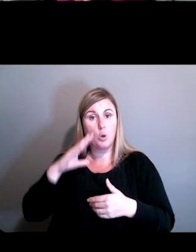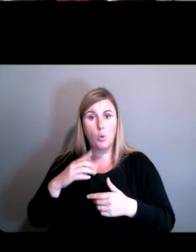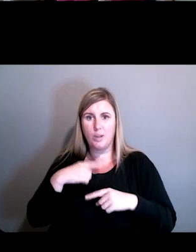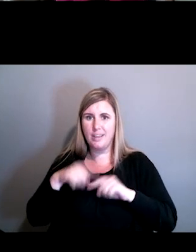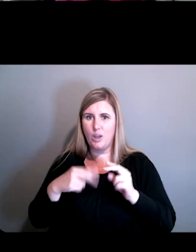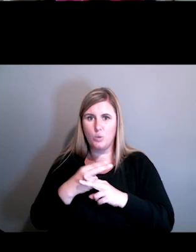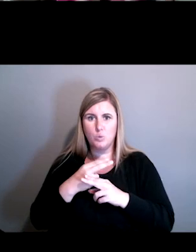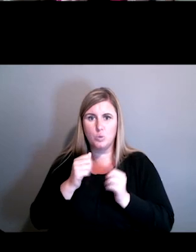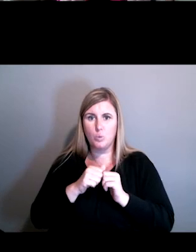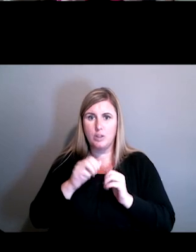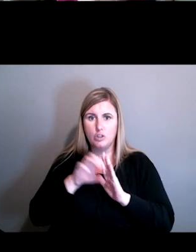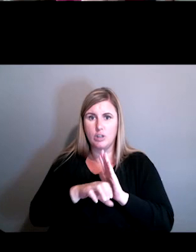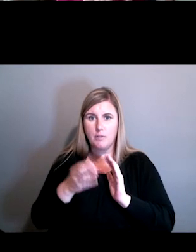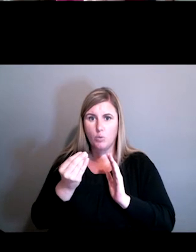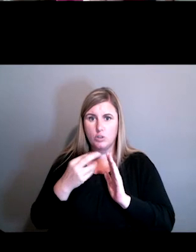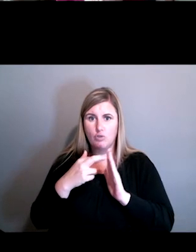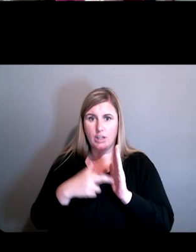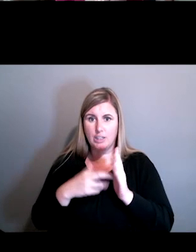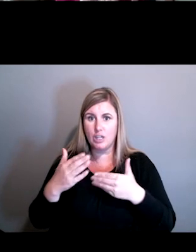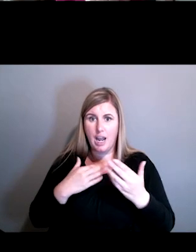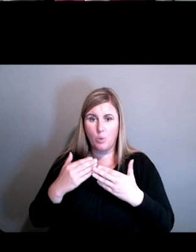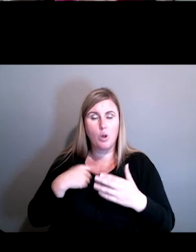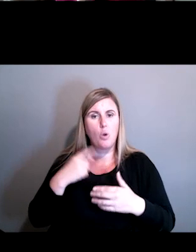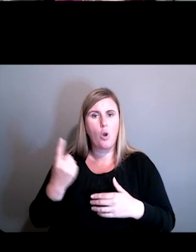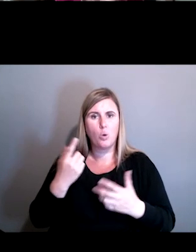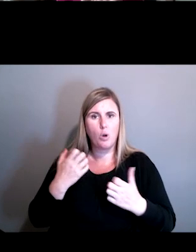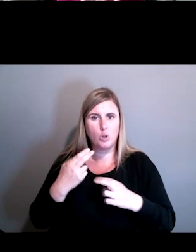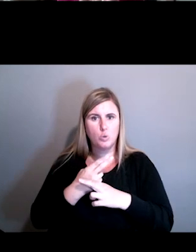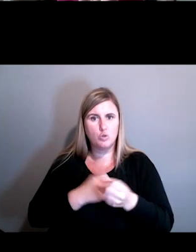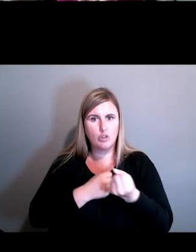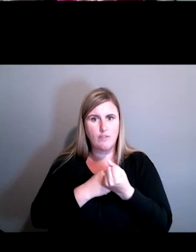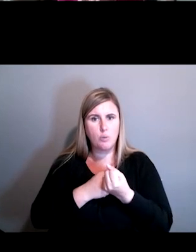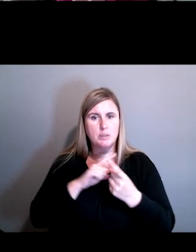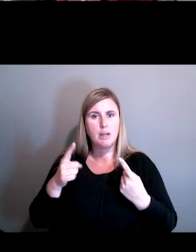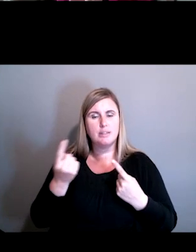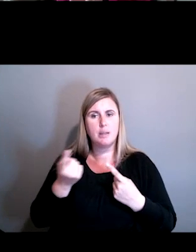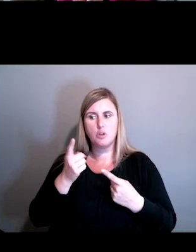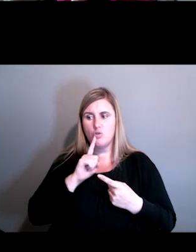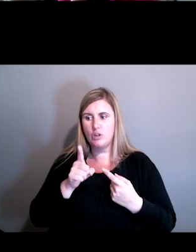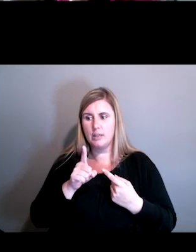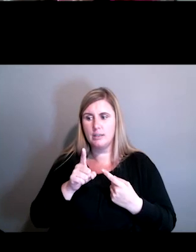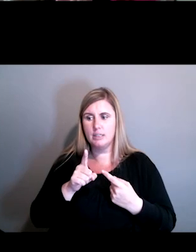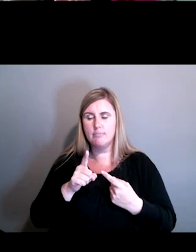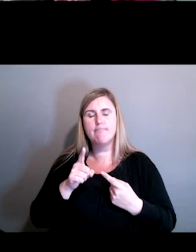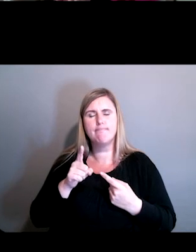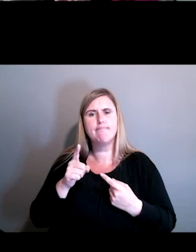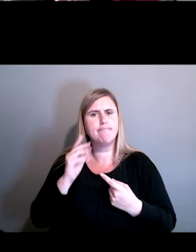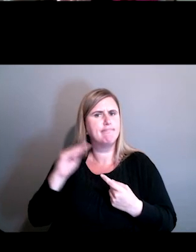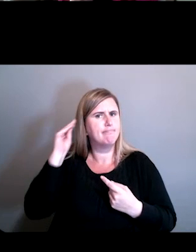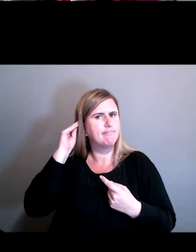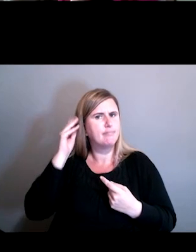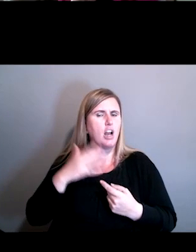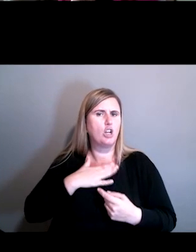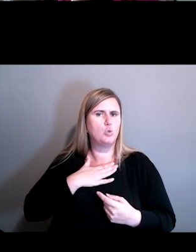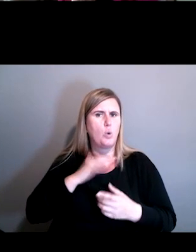and we always want to use reinforcement, but it's just something that really sat with me, and I really enjoyed that quote. So we know what research has taught us,